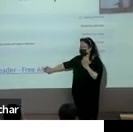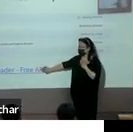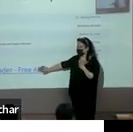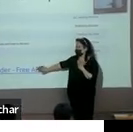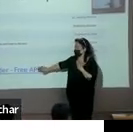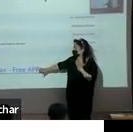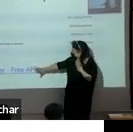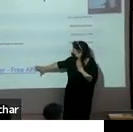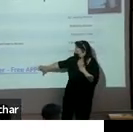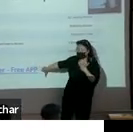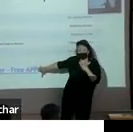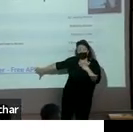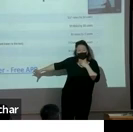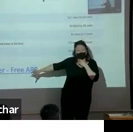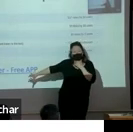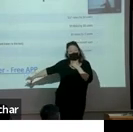really, really